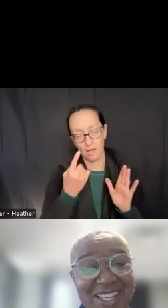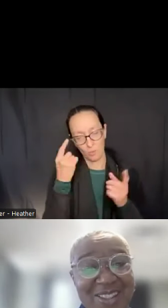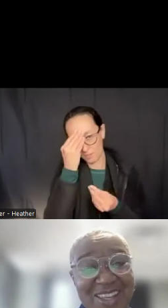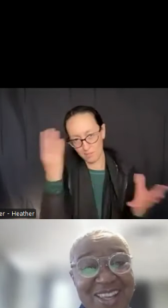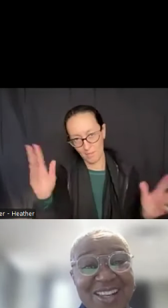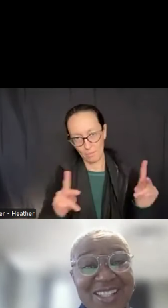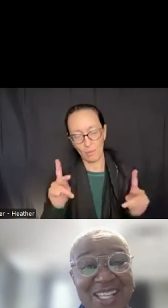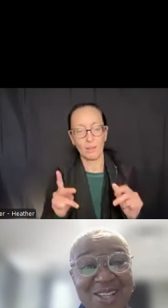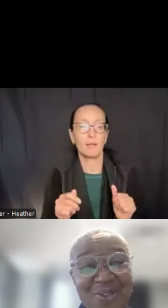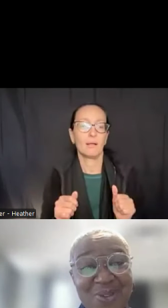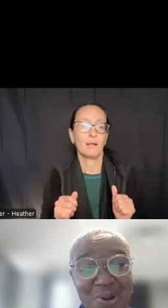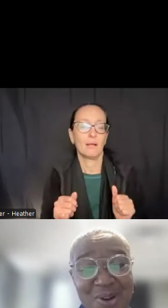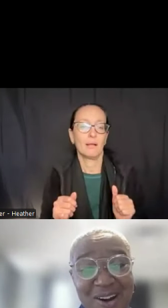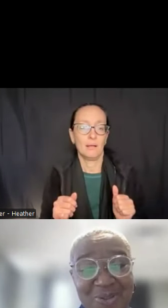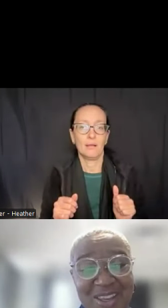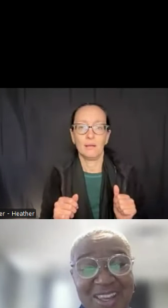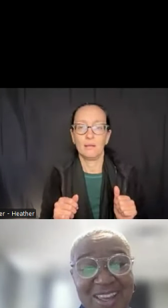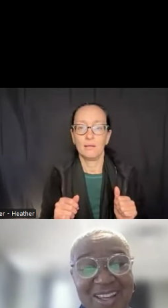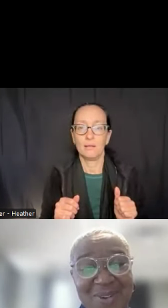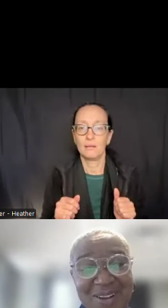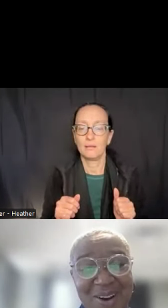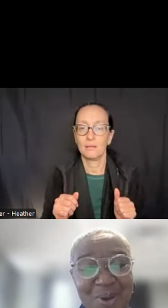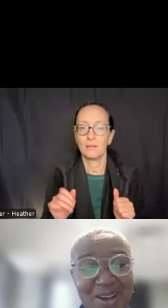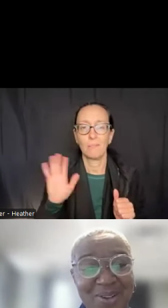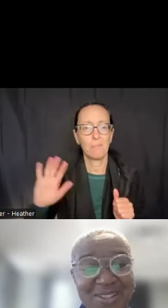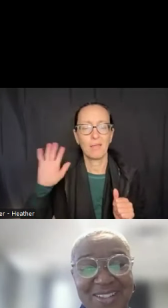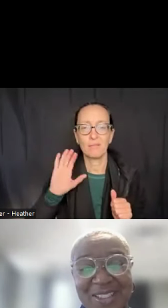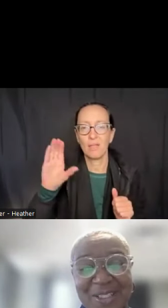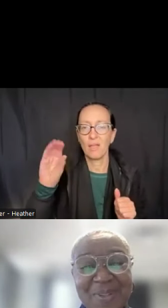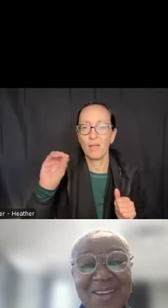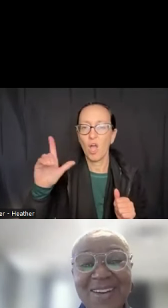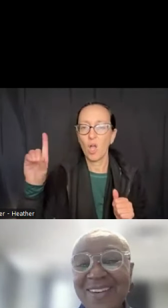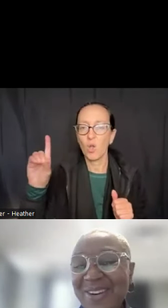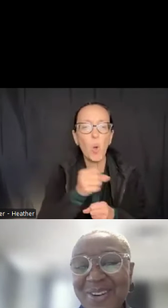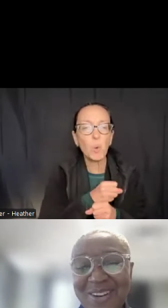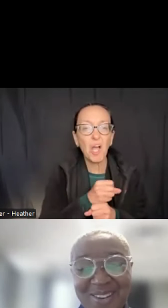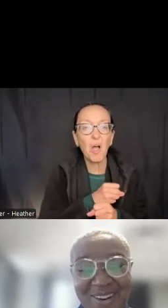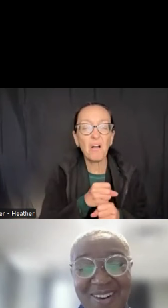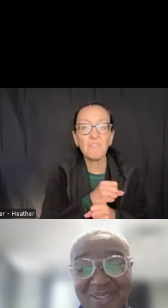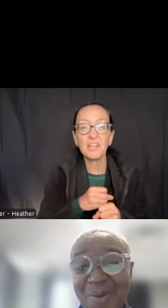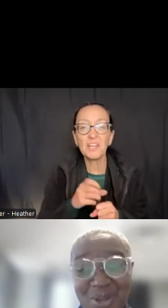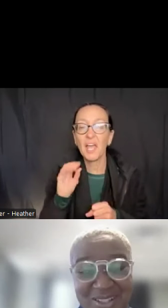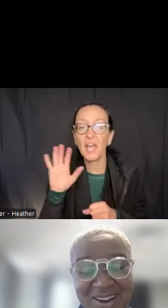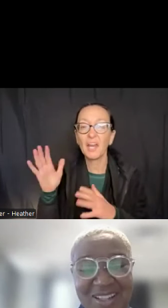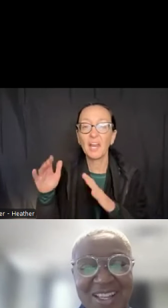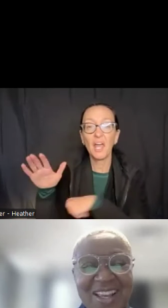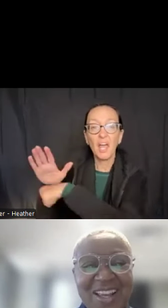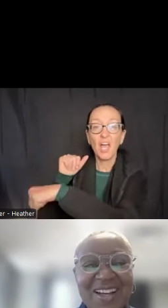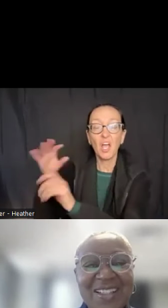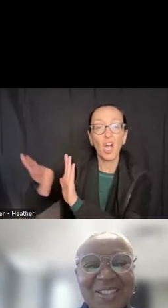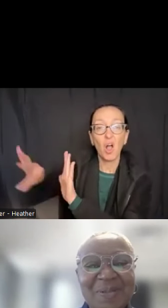the days of cold coffee and call bells are almost